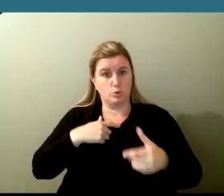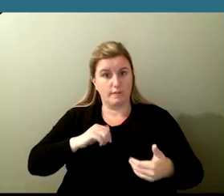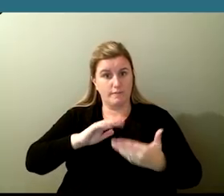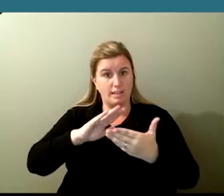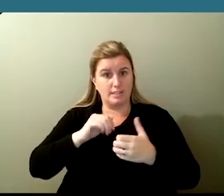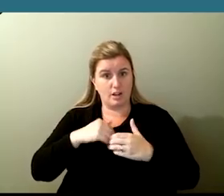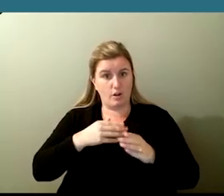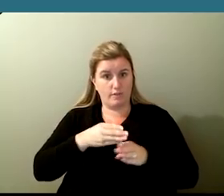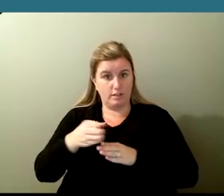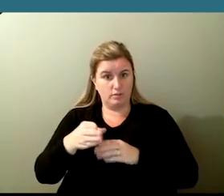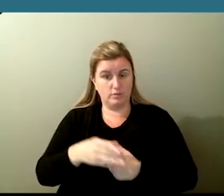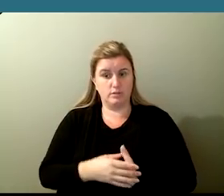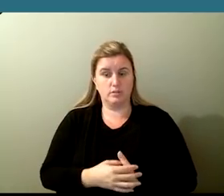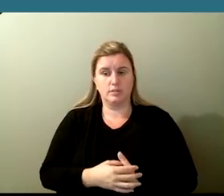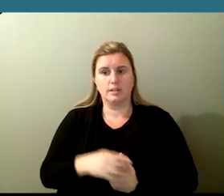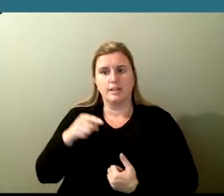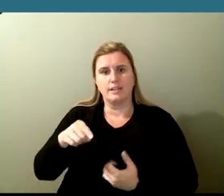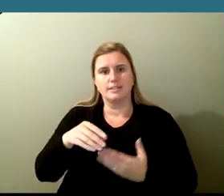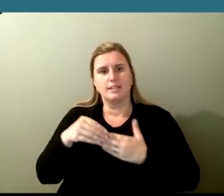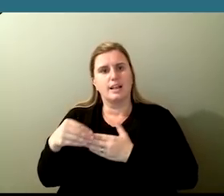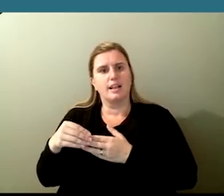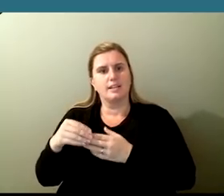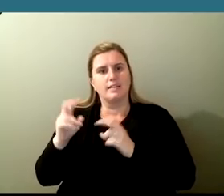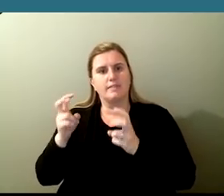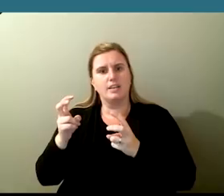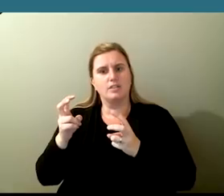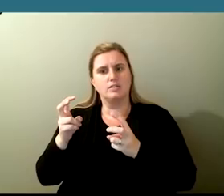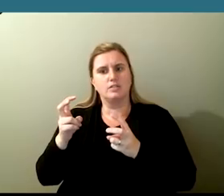in our field, this has led the field to place